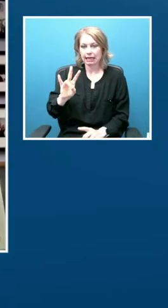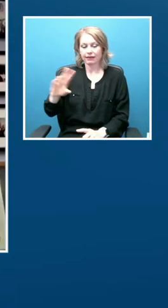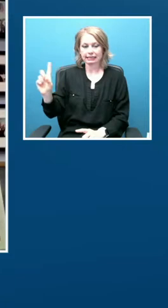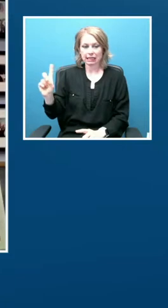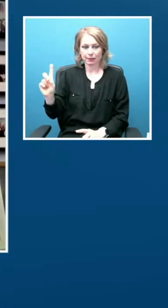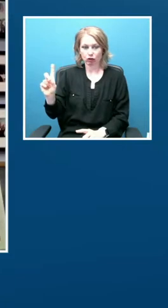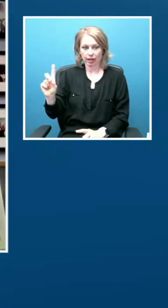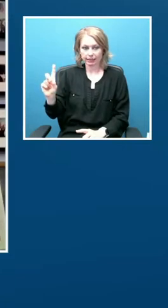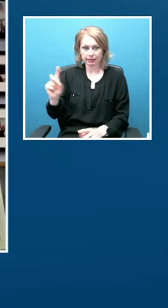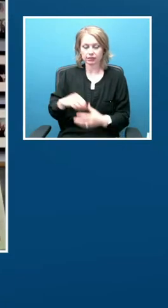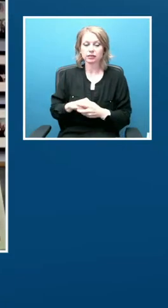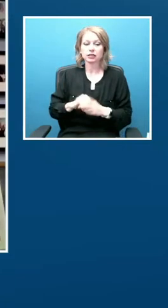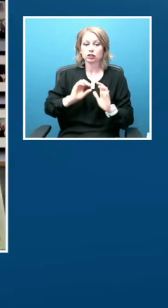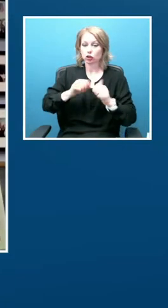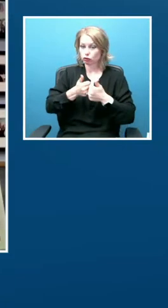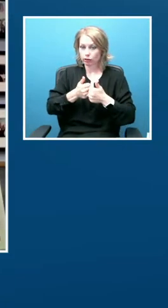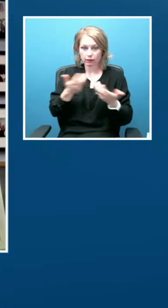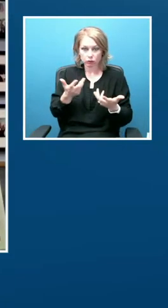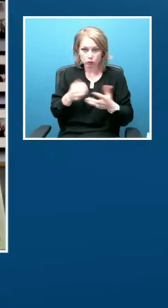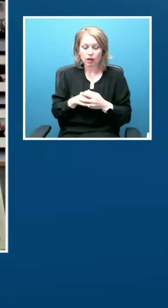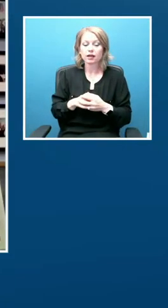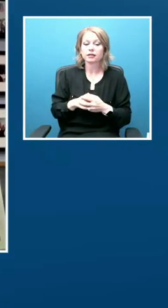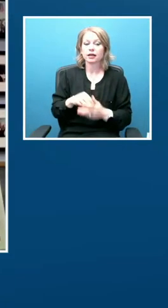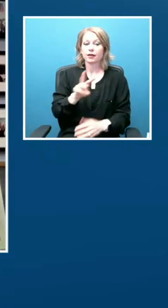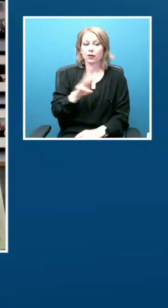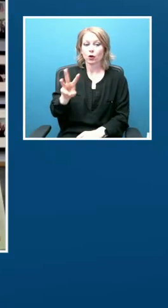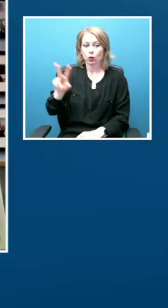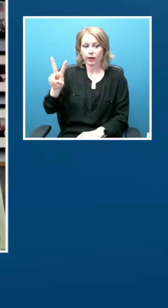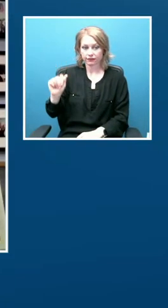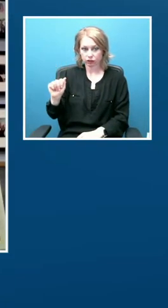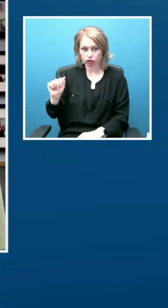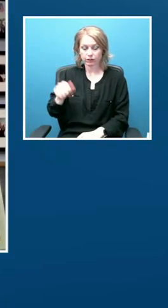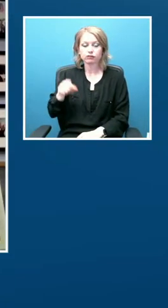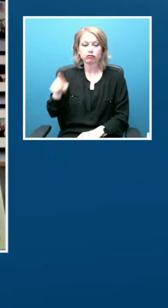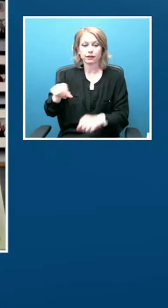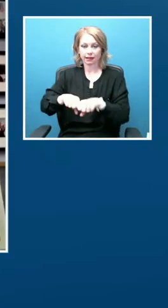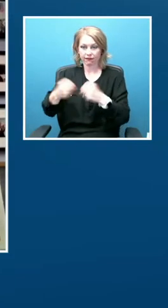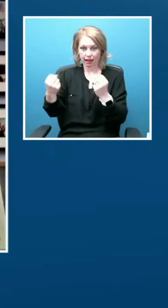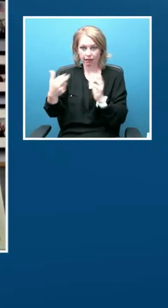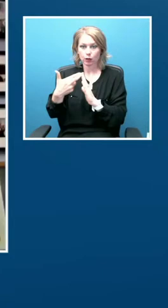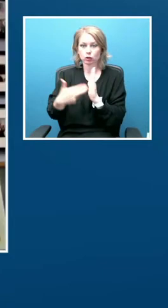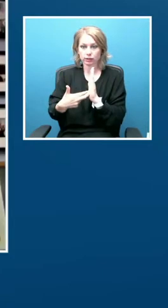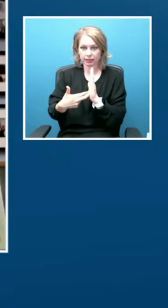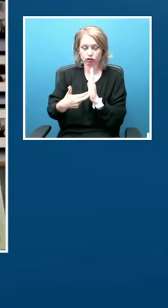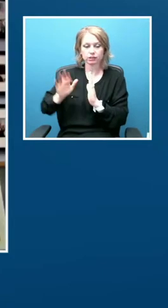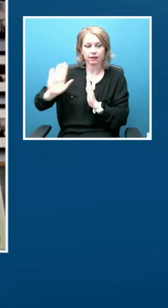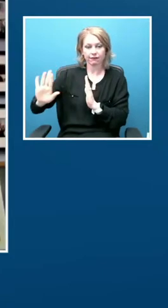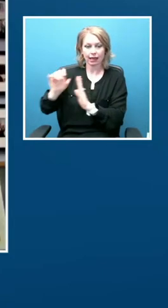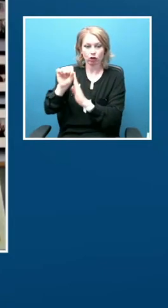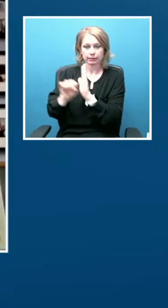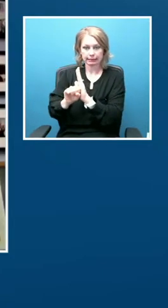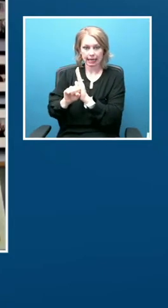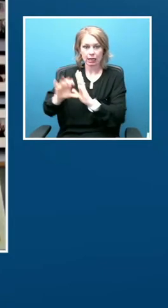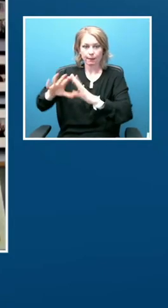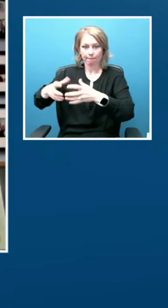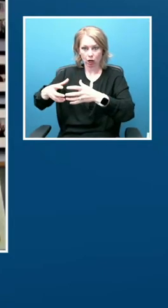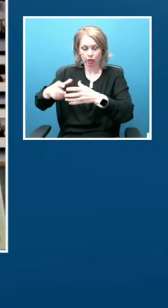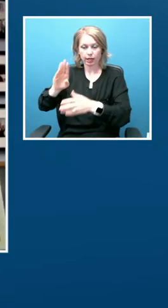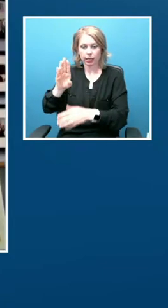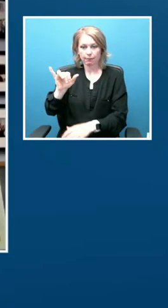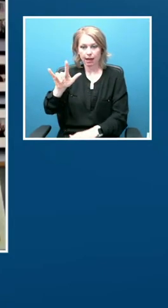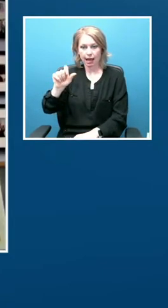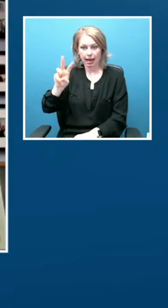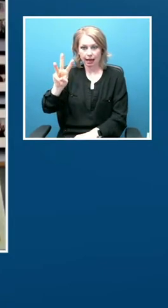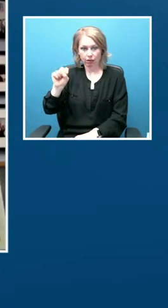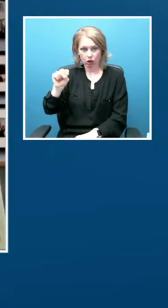West Virginia Democratic Party violated several provisions of their state party bylaws and our